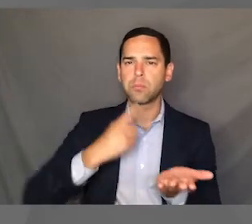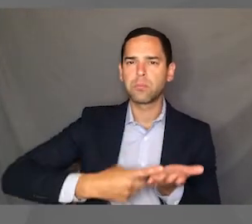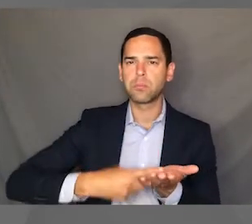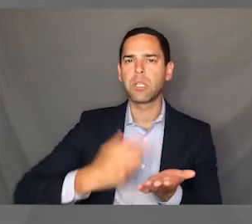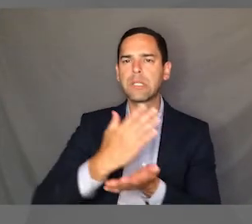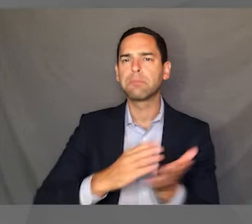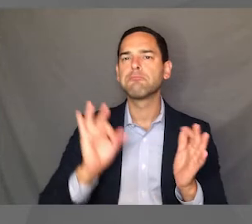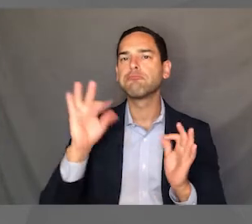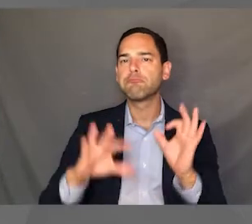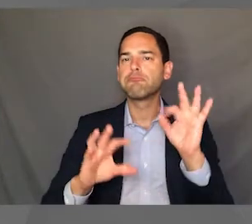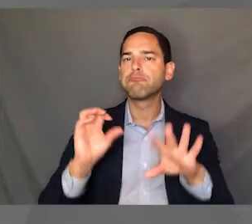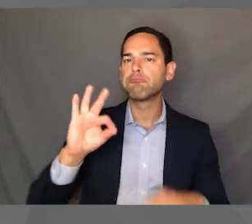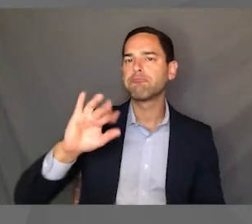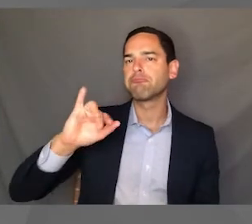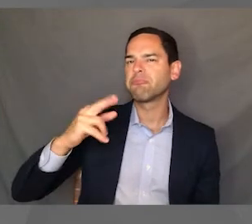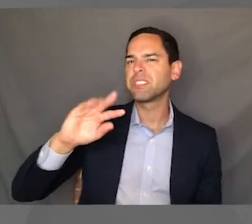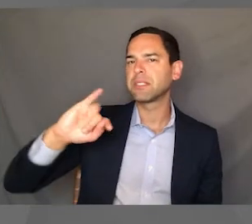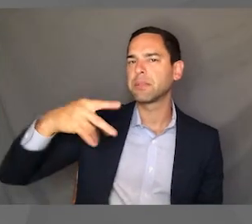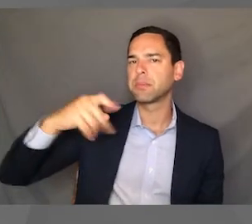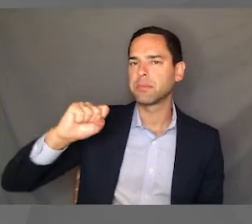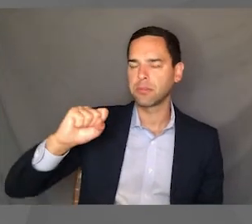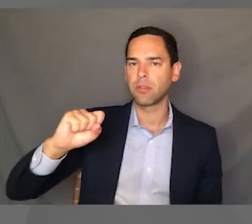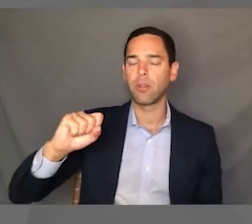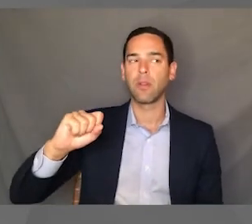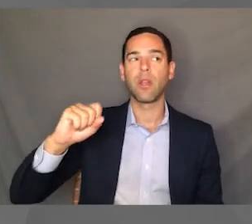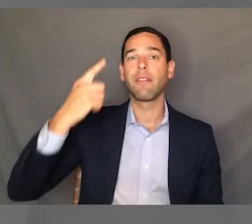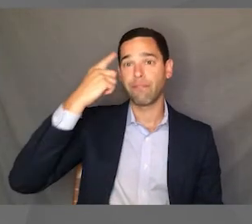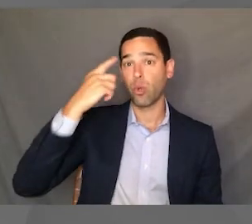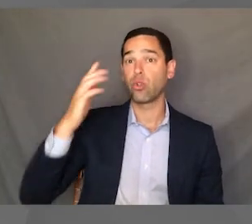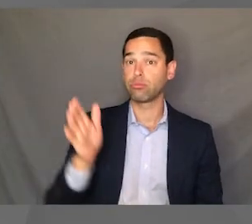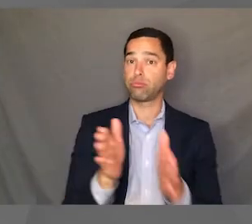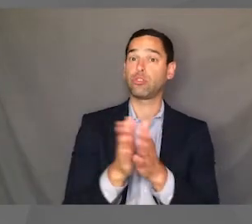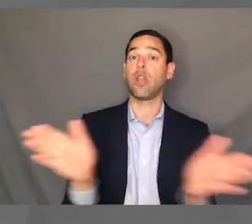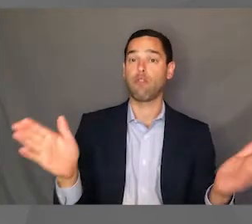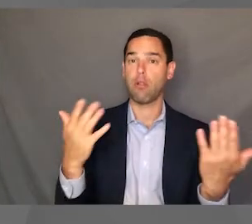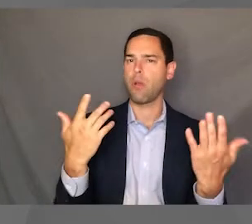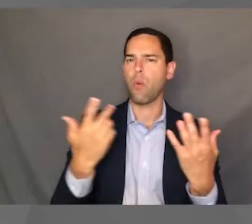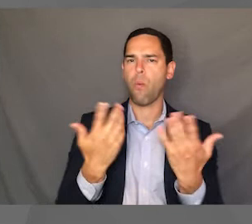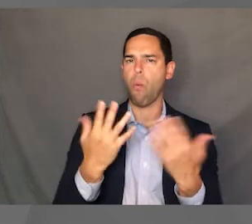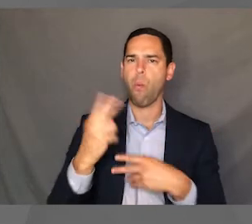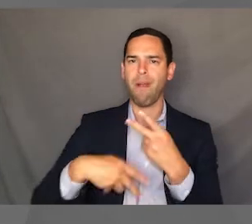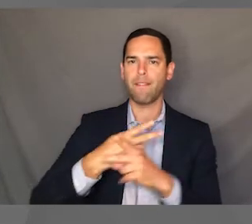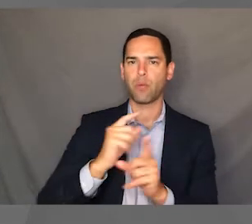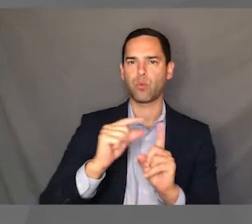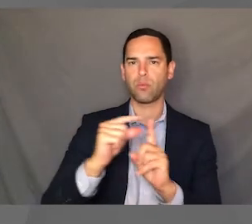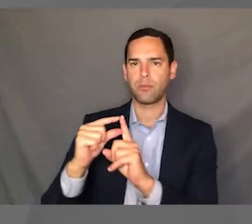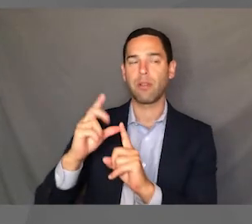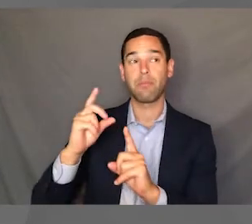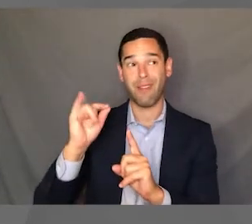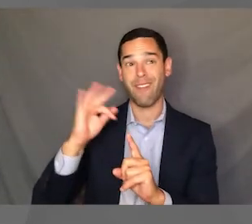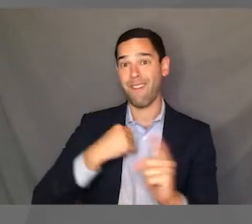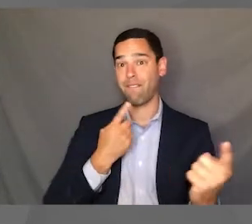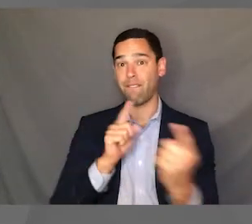hints to look at things on a macro level, but you always need to understand that you want to use the term that a person prefers to be